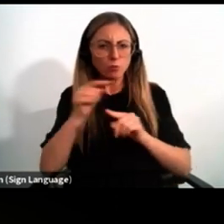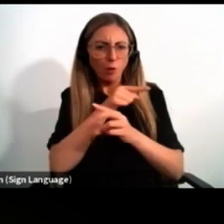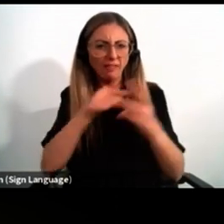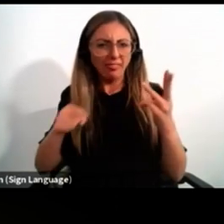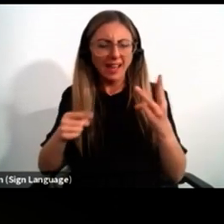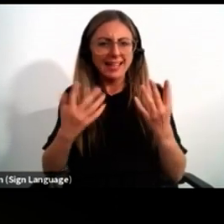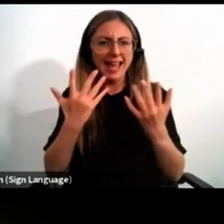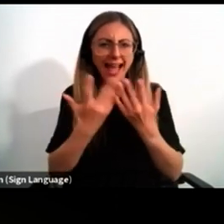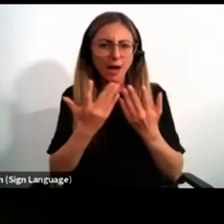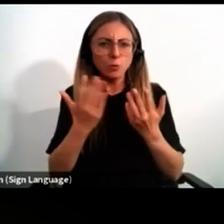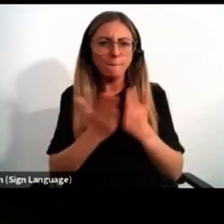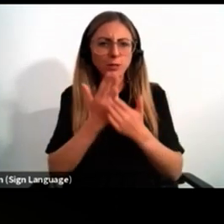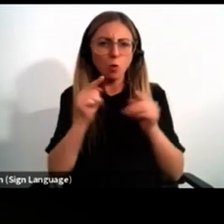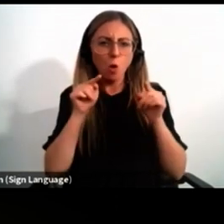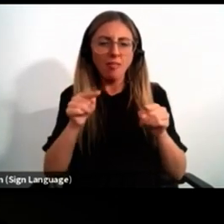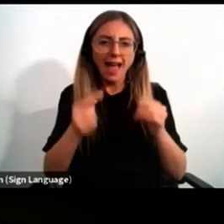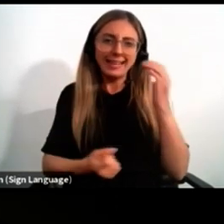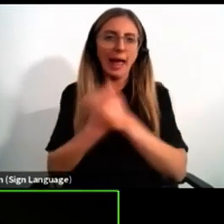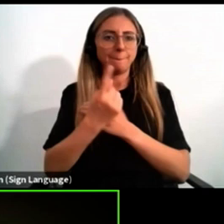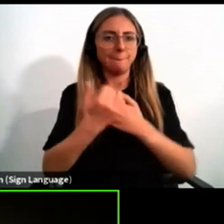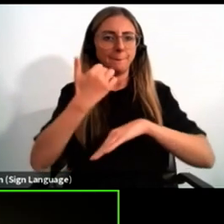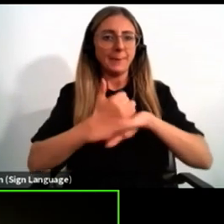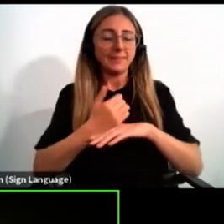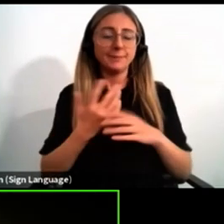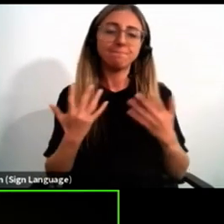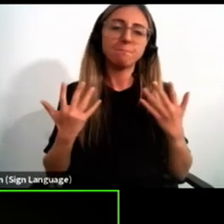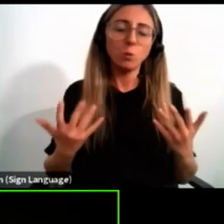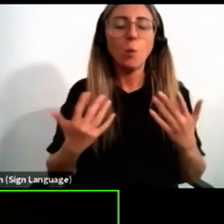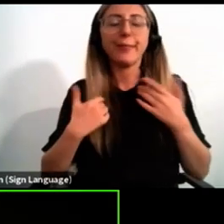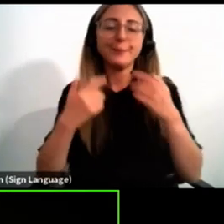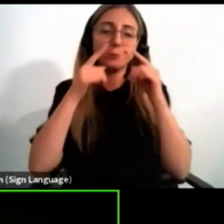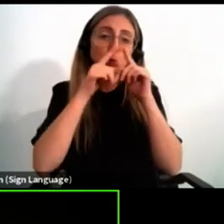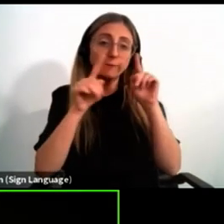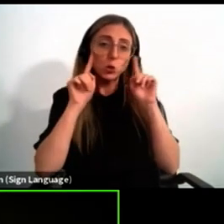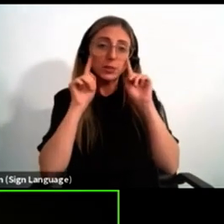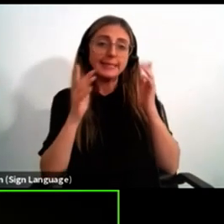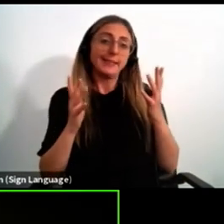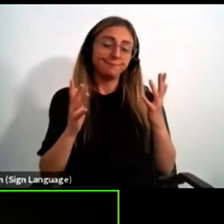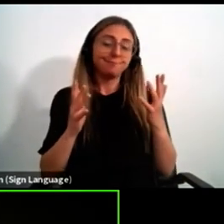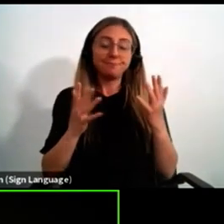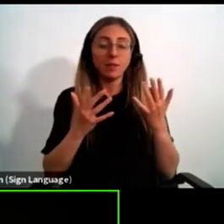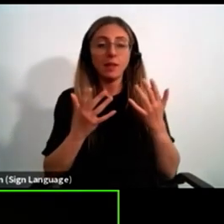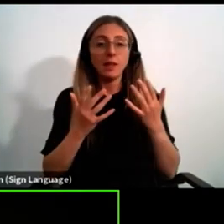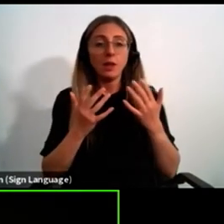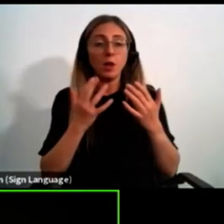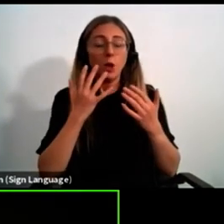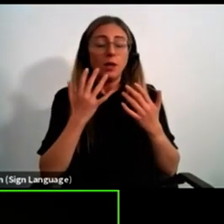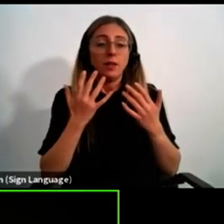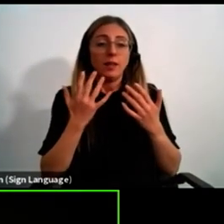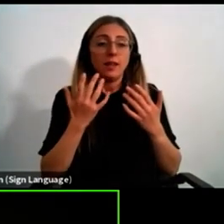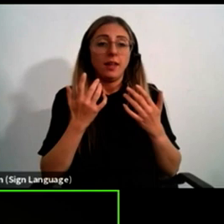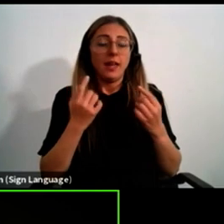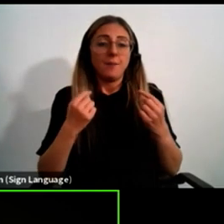do we actualize this? At the level of universities, I think I'll just